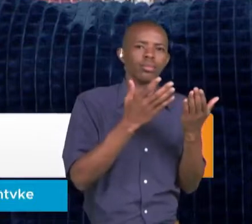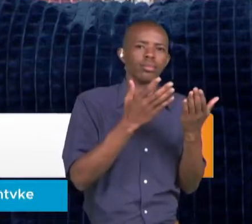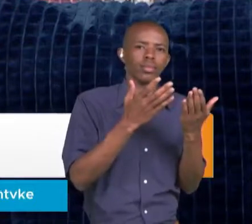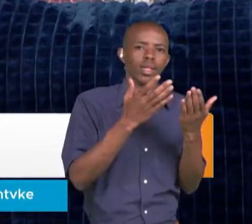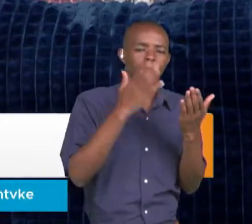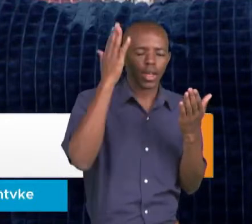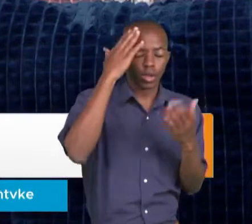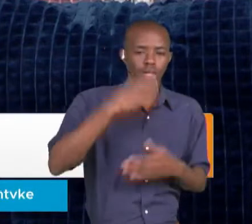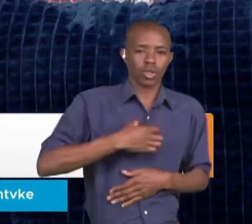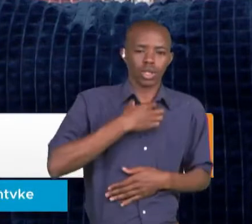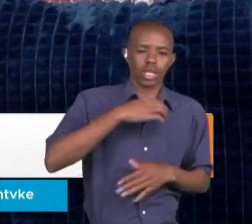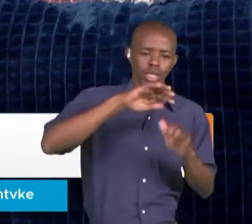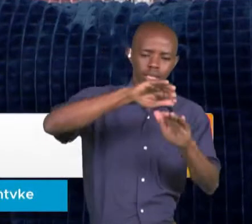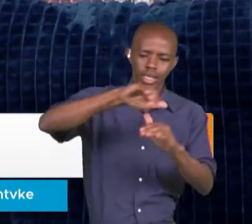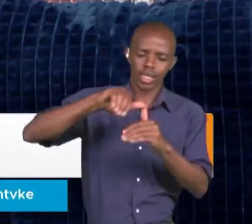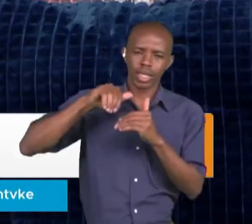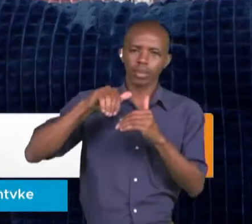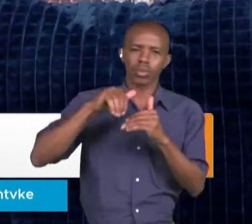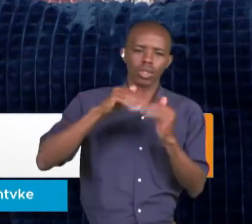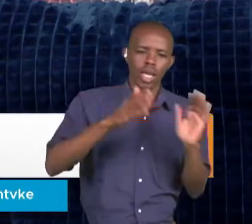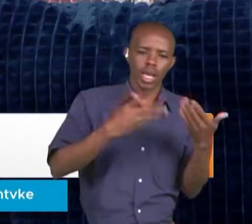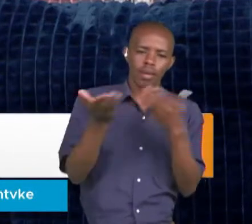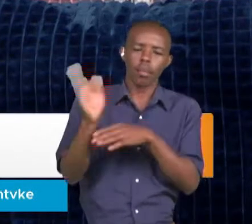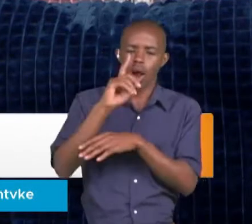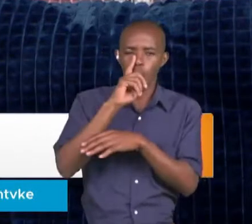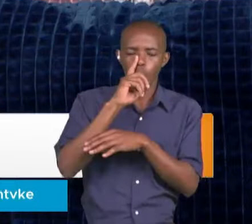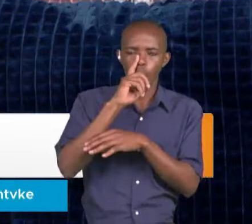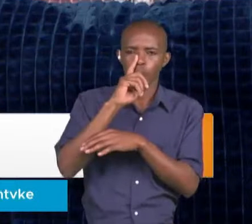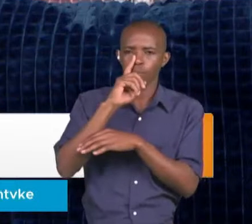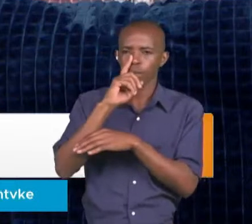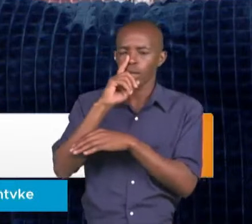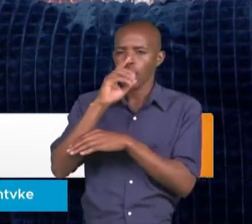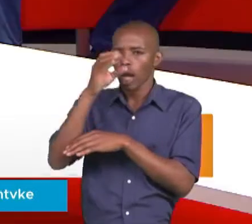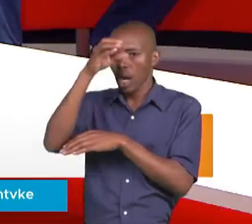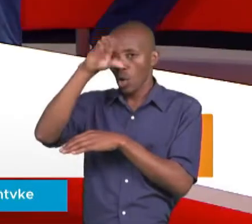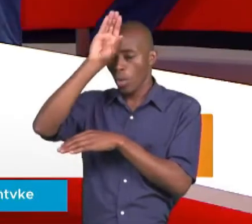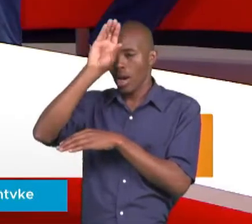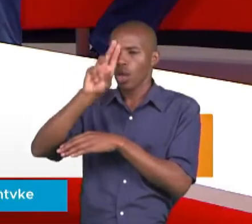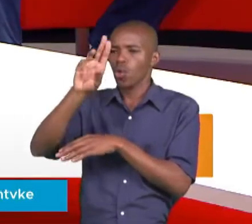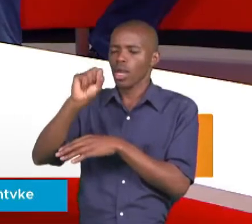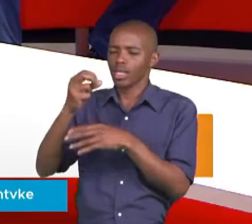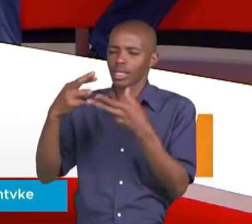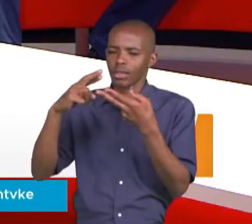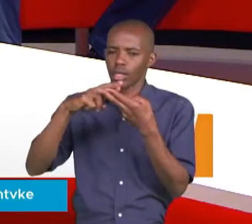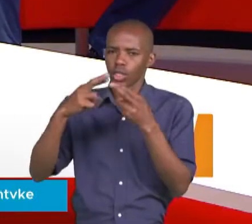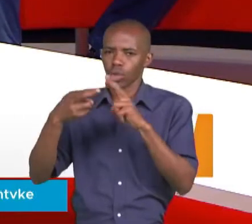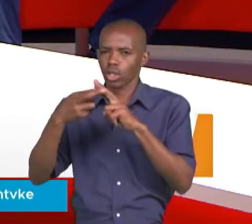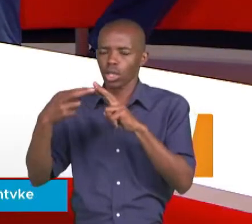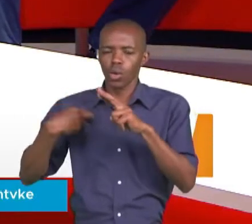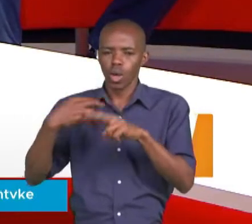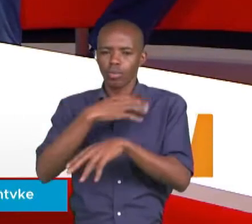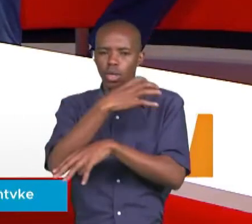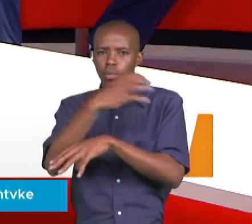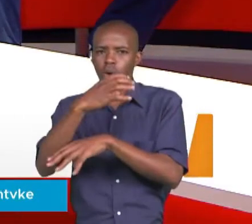the tourist that was kidnapped was brought home. Just to cut it short, Cuba-U.S. relations. Yes. And of course, we are being powered by the